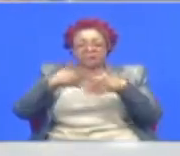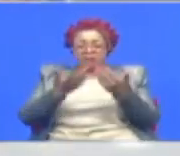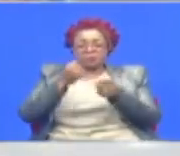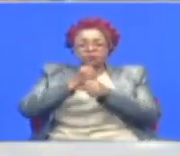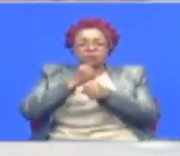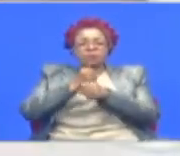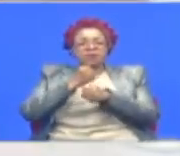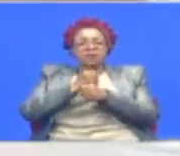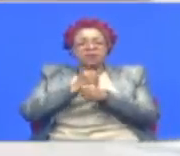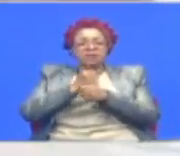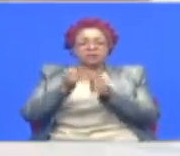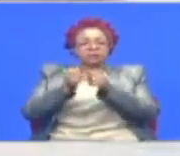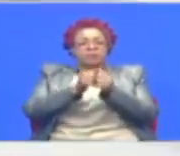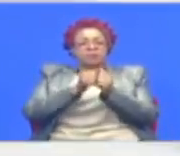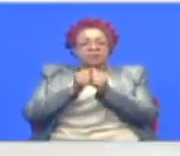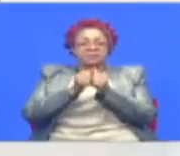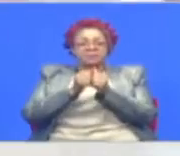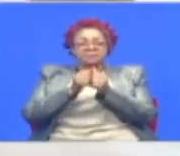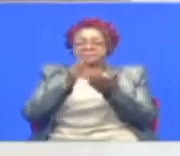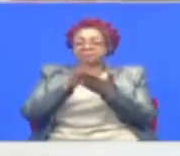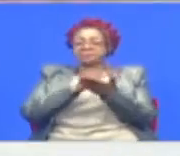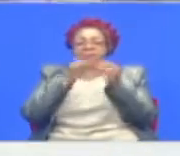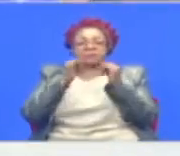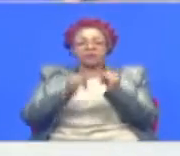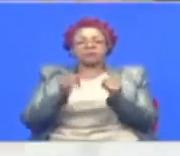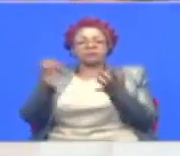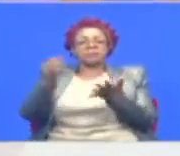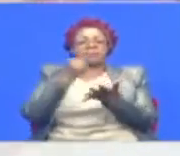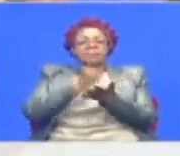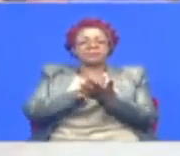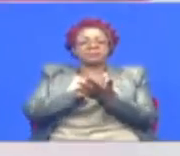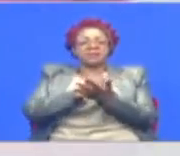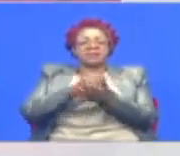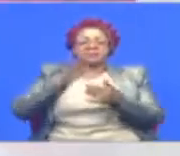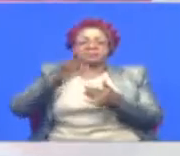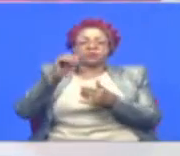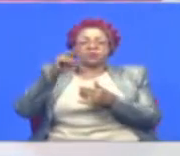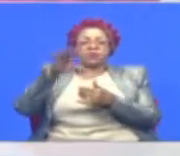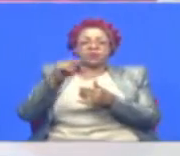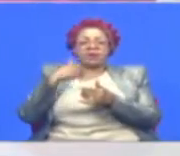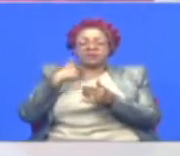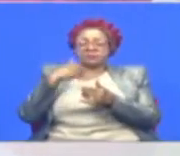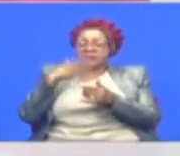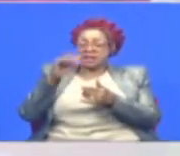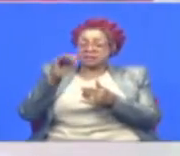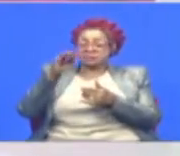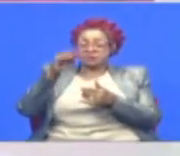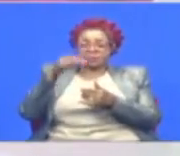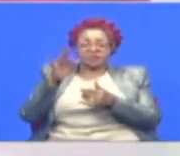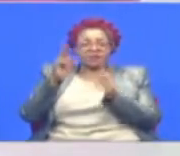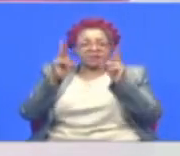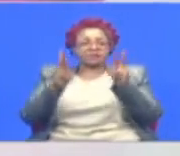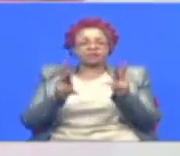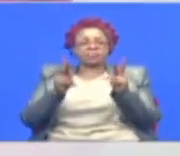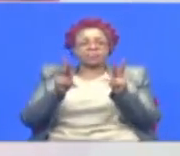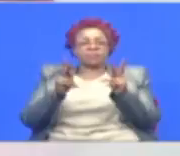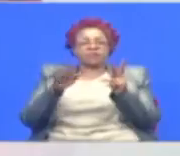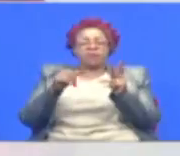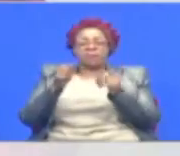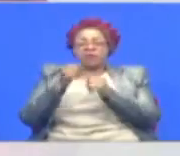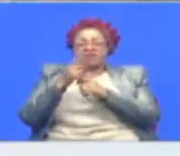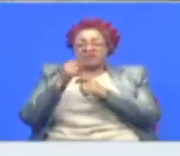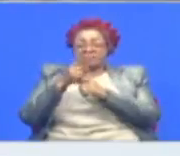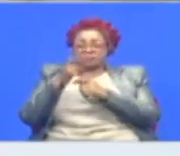kazi wote pamoja. Before his new appointment, Archbishop Anyolo has been the Archbishop of Kisumu since